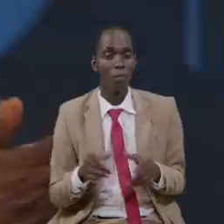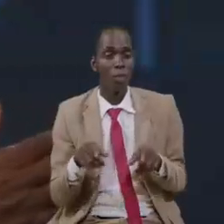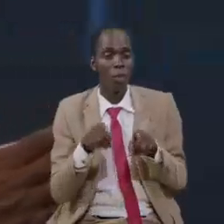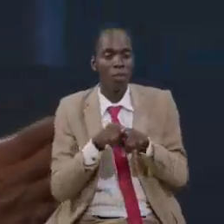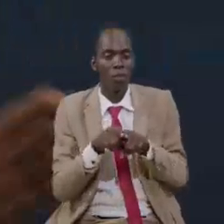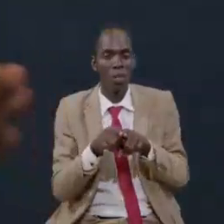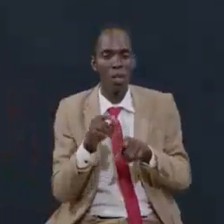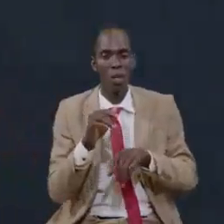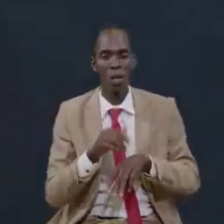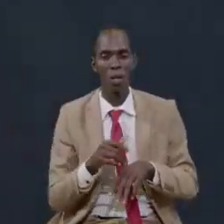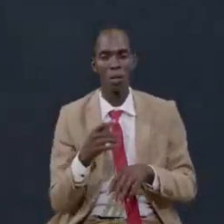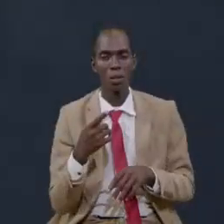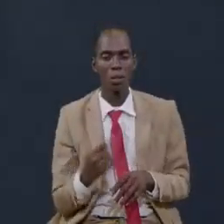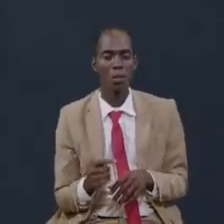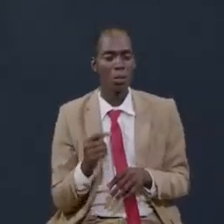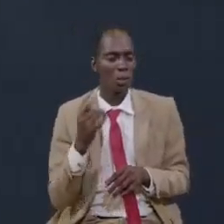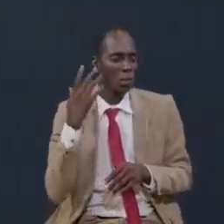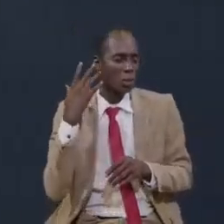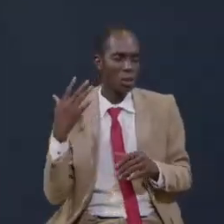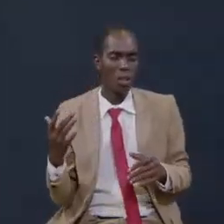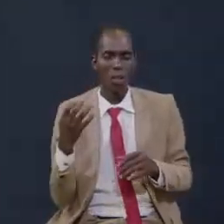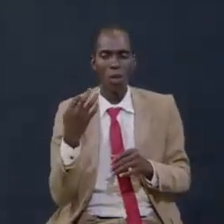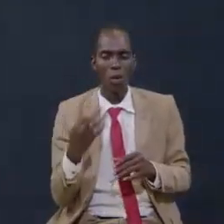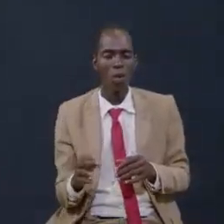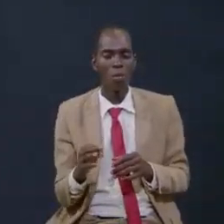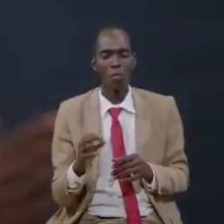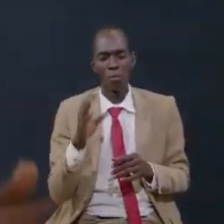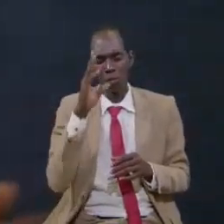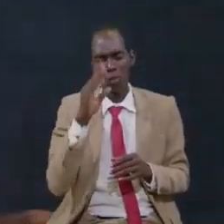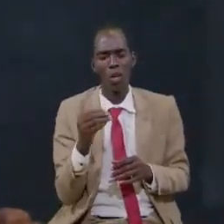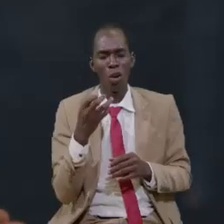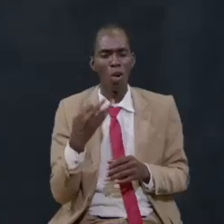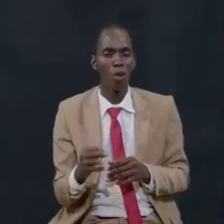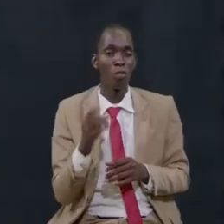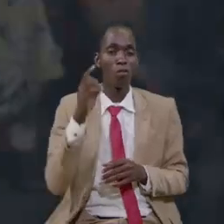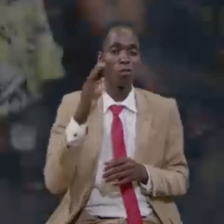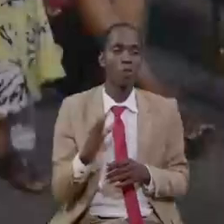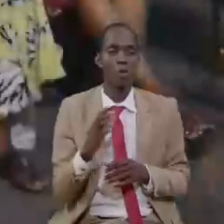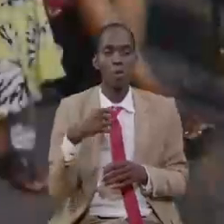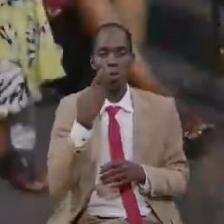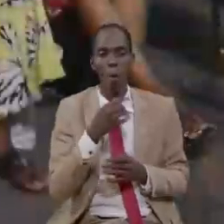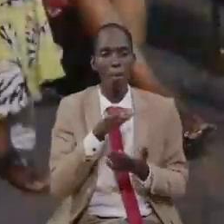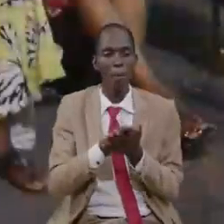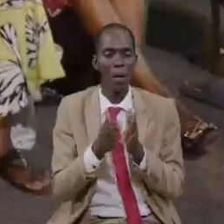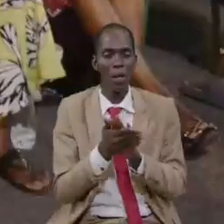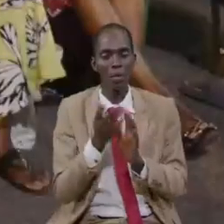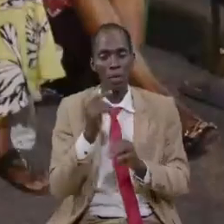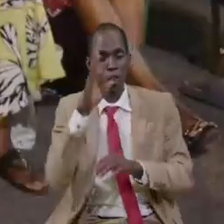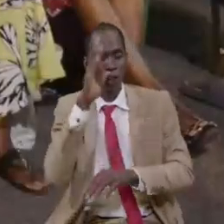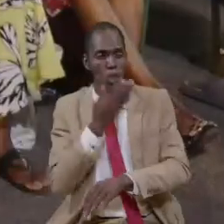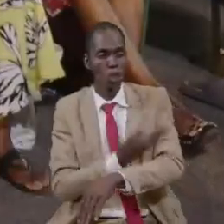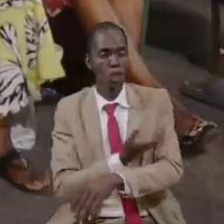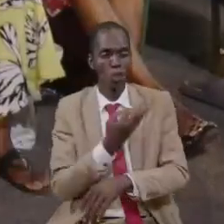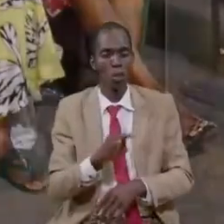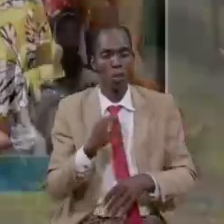of Man, that the Son of God, who became the Son of Man, that he may transform